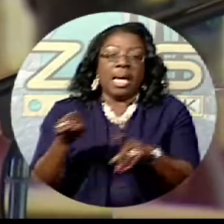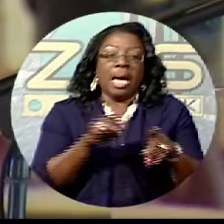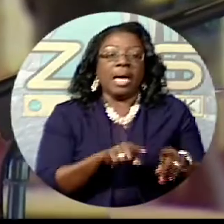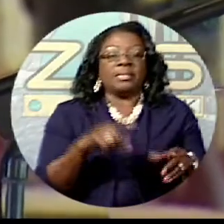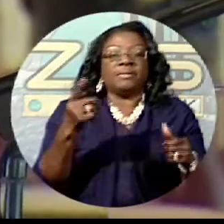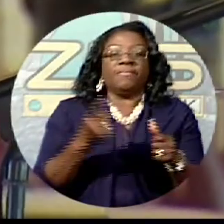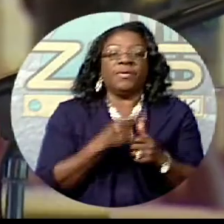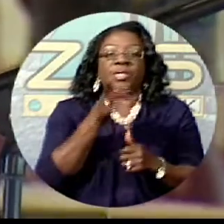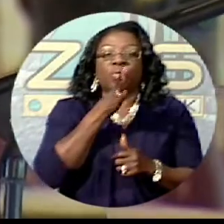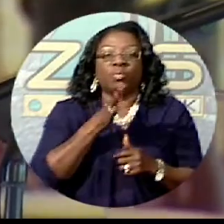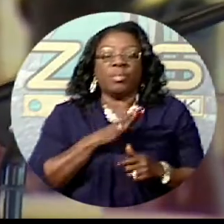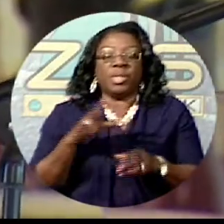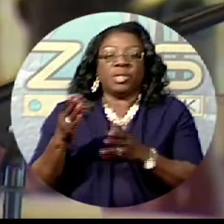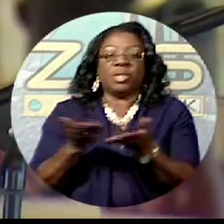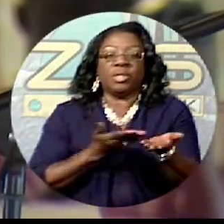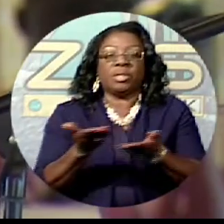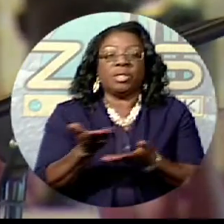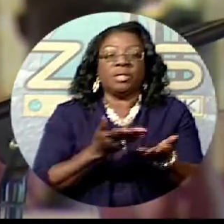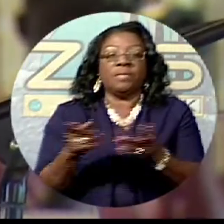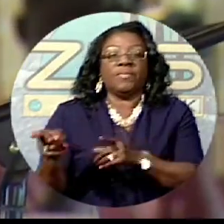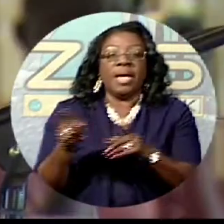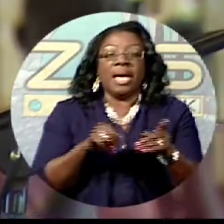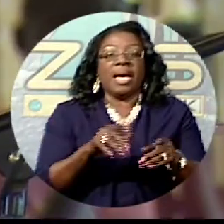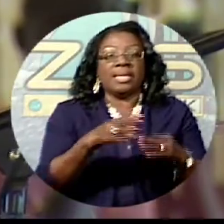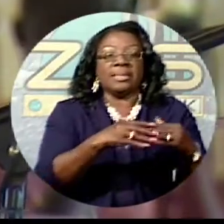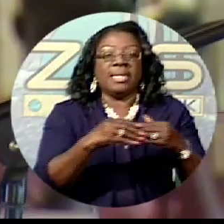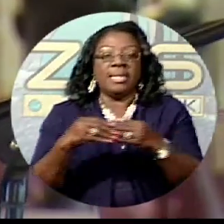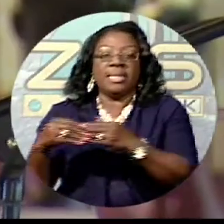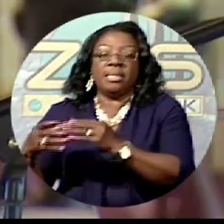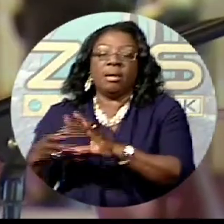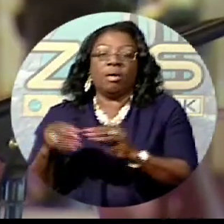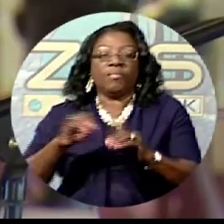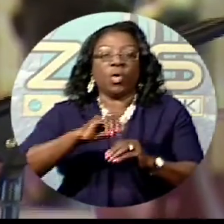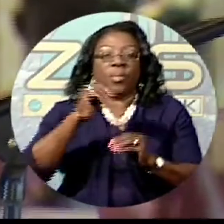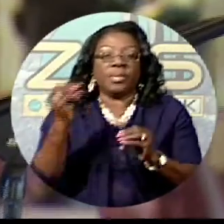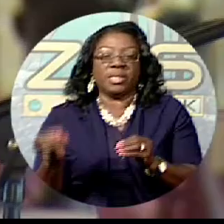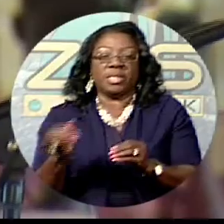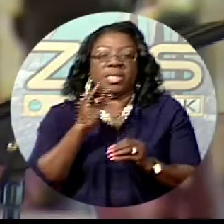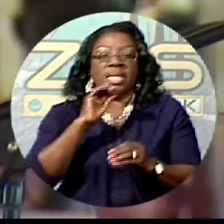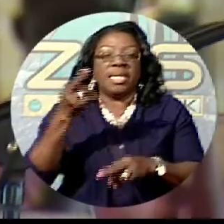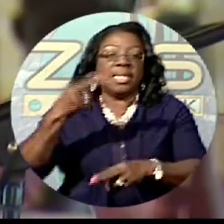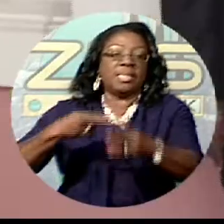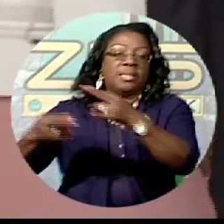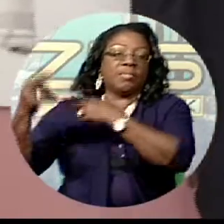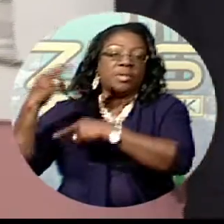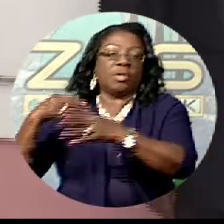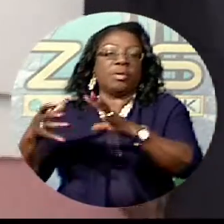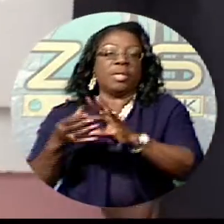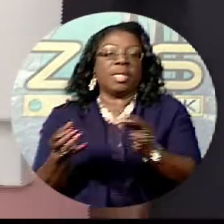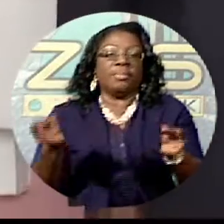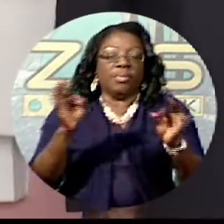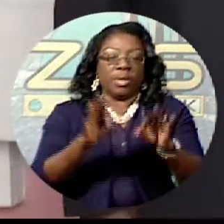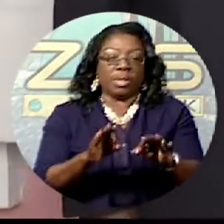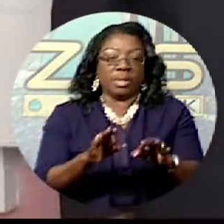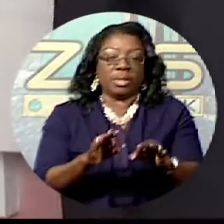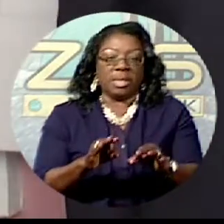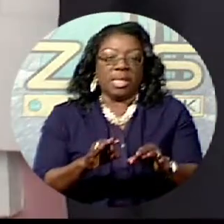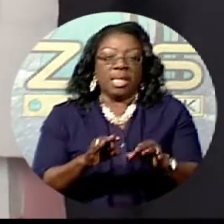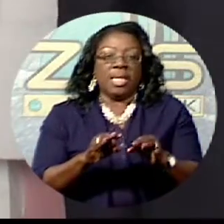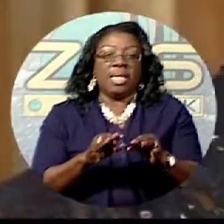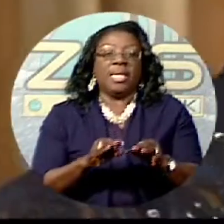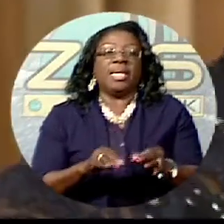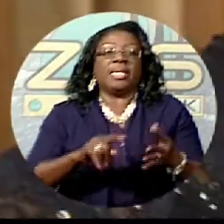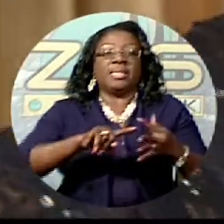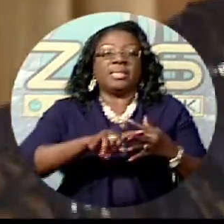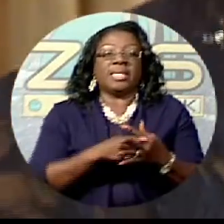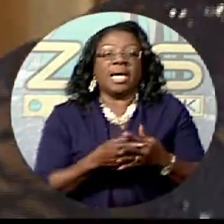woman to serve as leader of the opposition is an historic importance. It could signal a new direction in